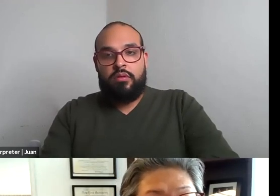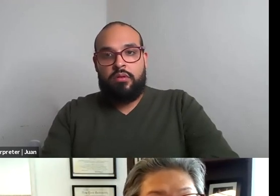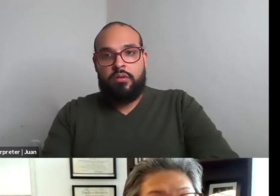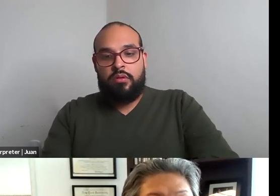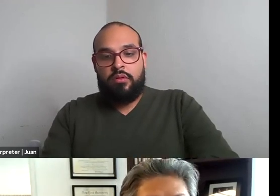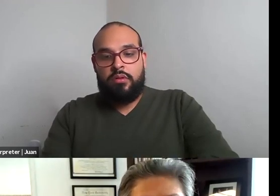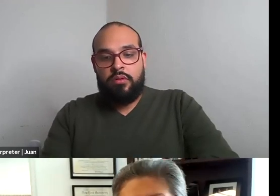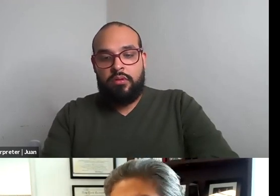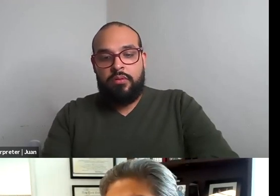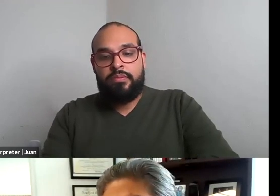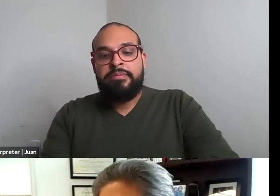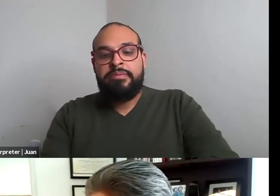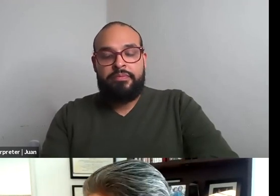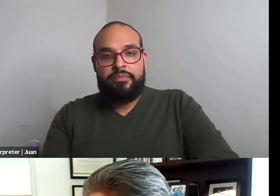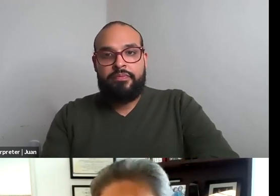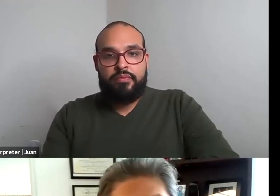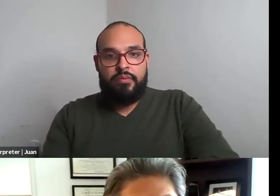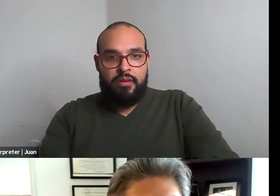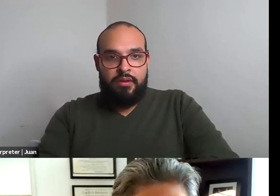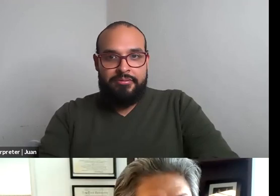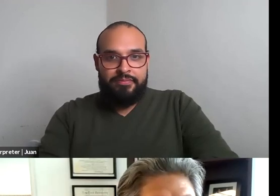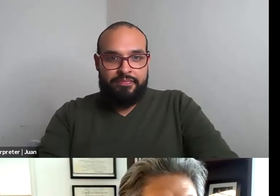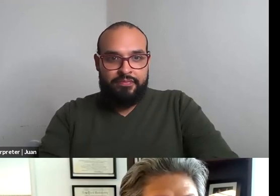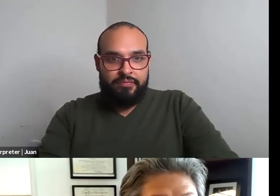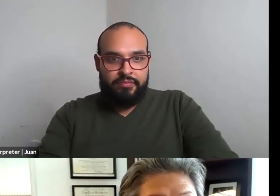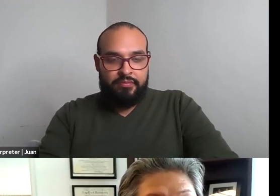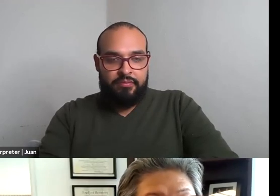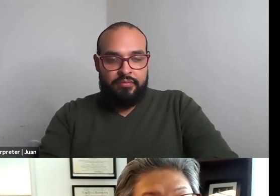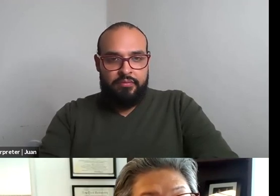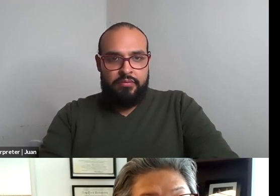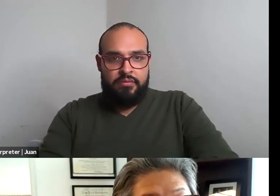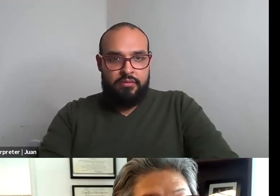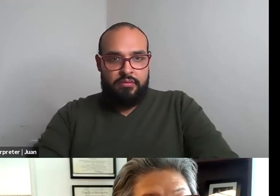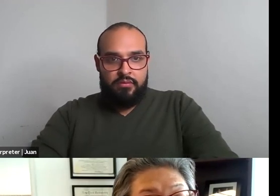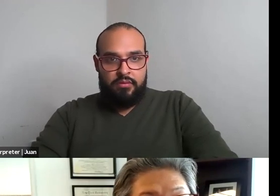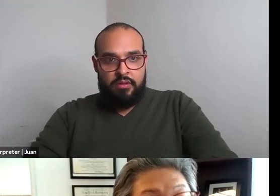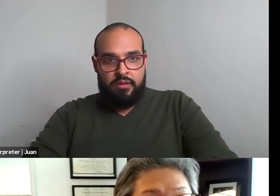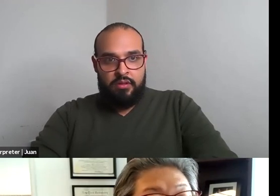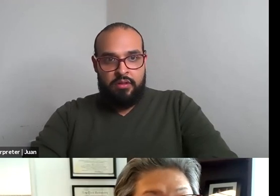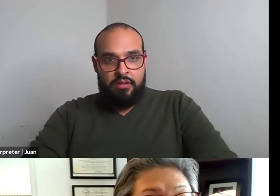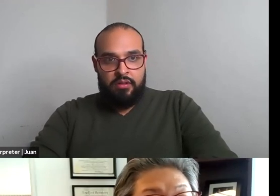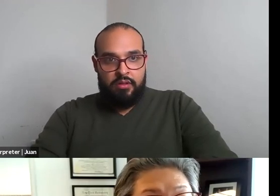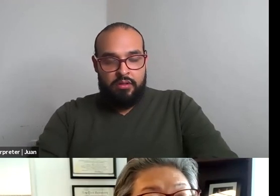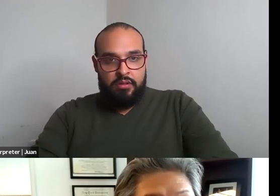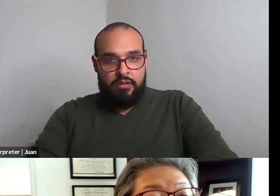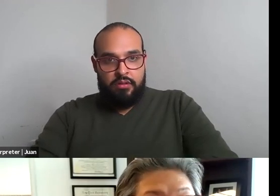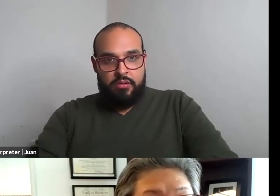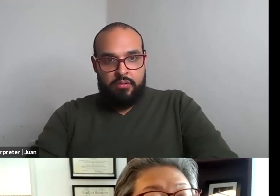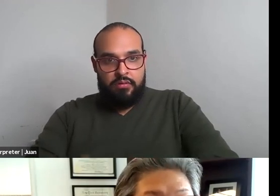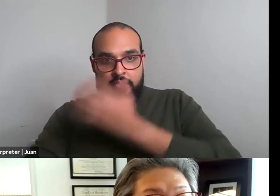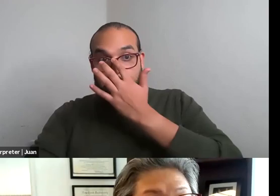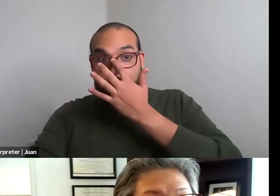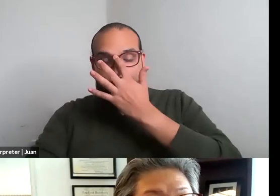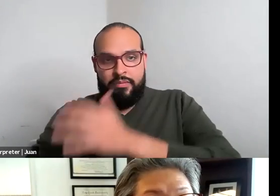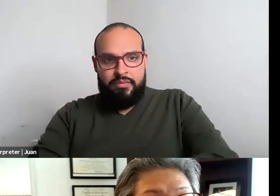different questions. So, okay, 10:53 it is. And Bianca, if you need to cut out like right at 11, I can sort of wrap things up with Sassoon at